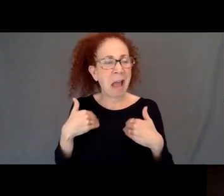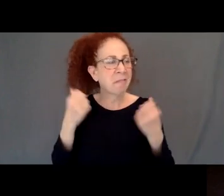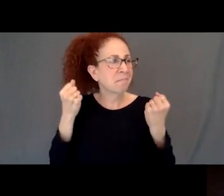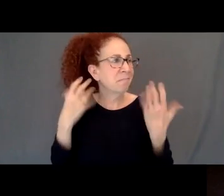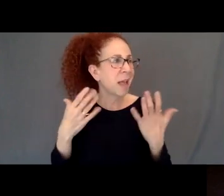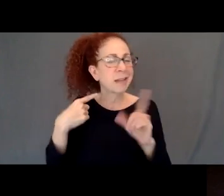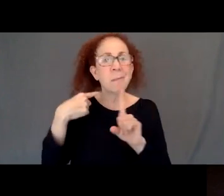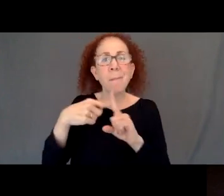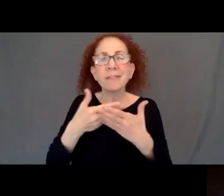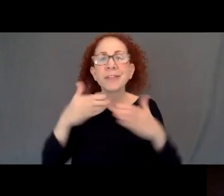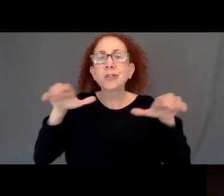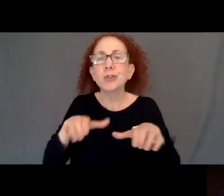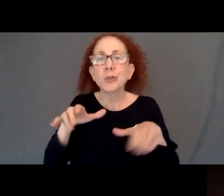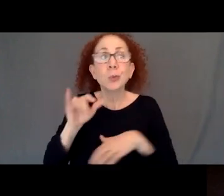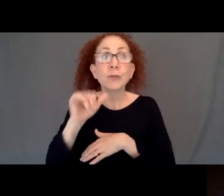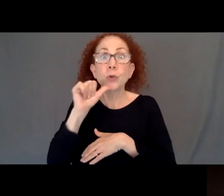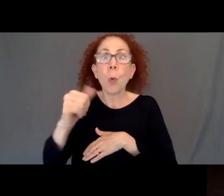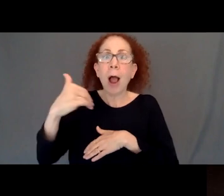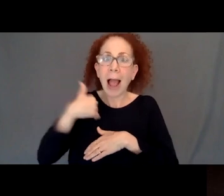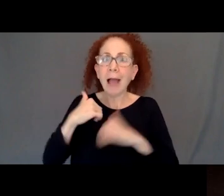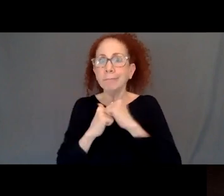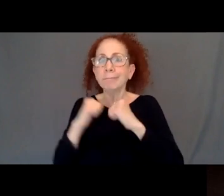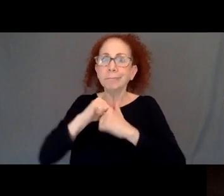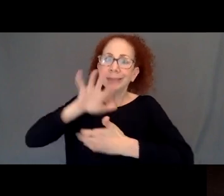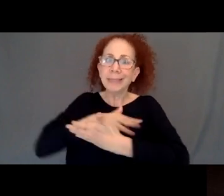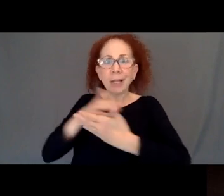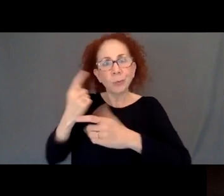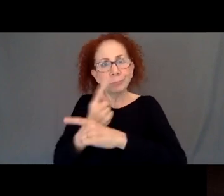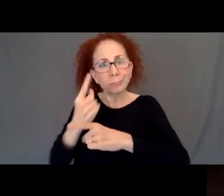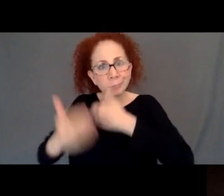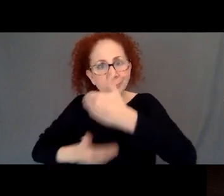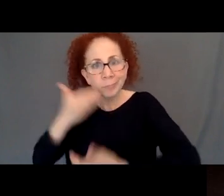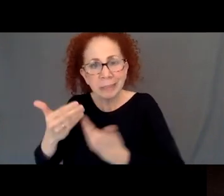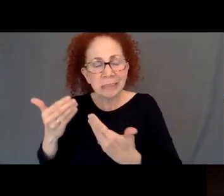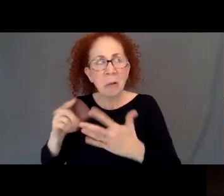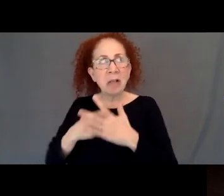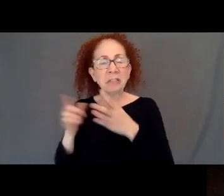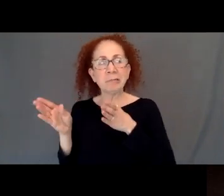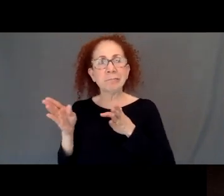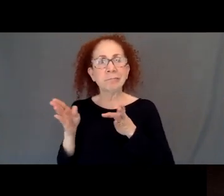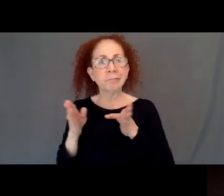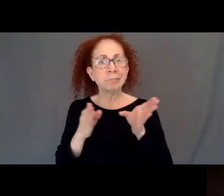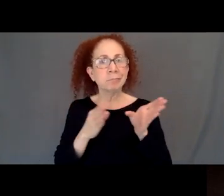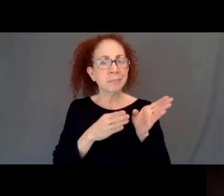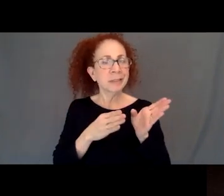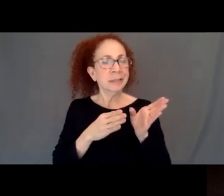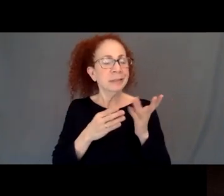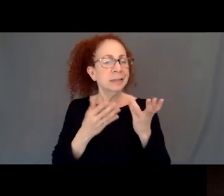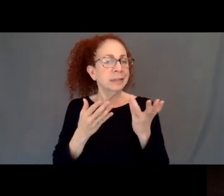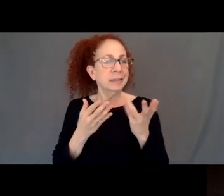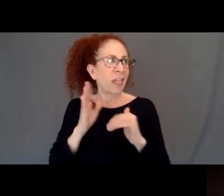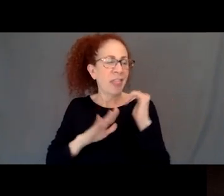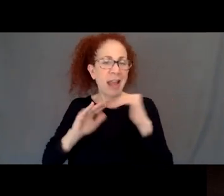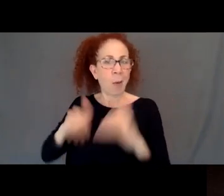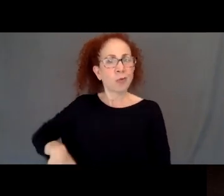much constructive things to do if you don't have something to do already. So, I was kind of going on a different path than, I was traditionally raised